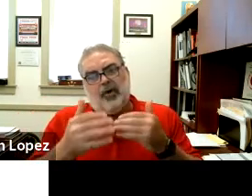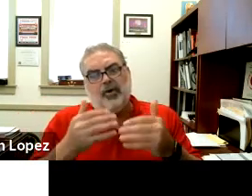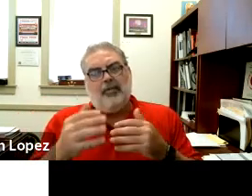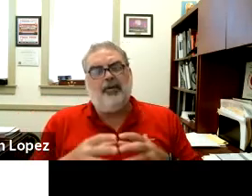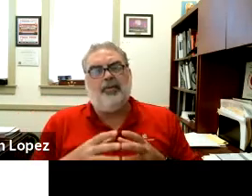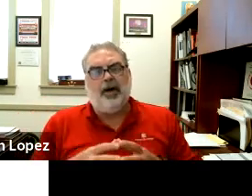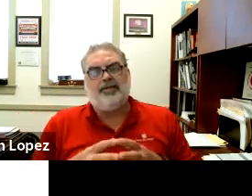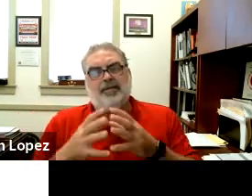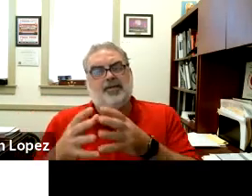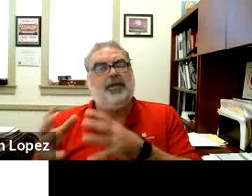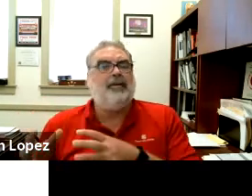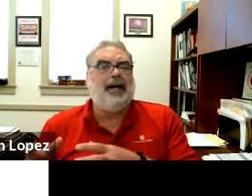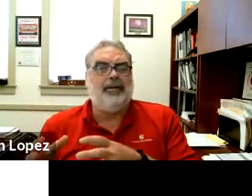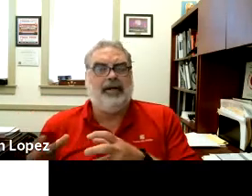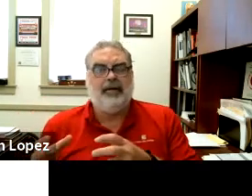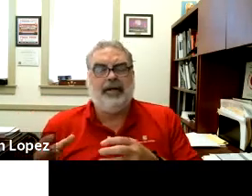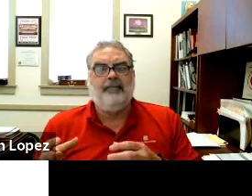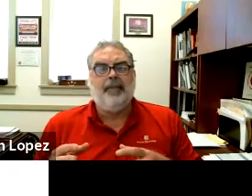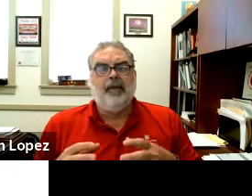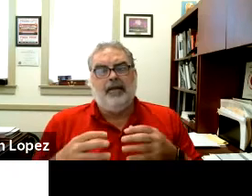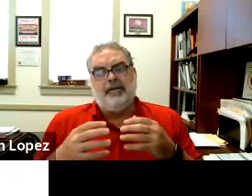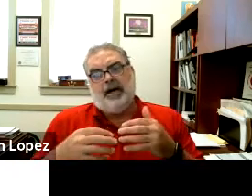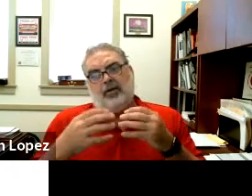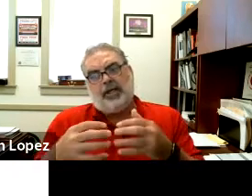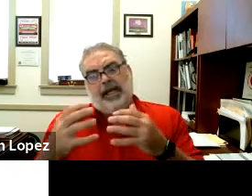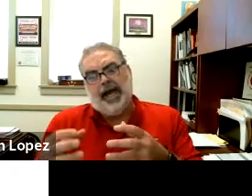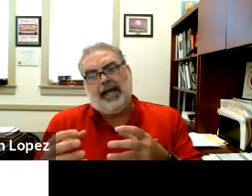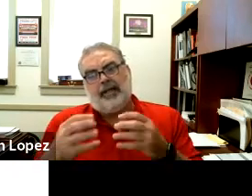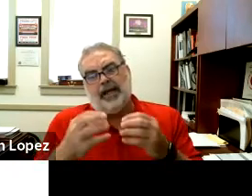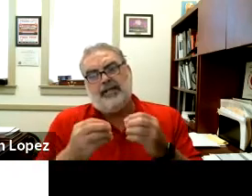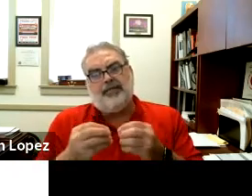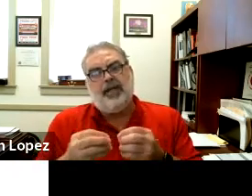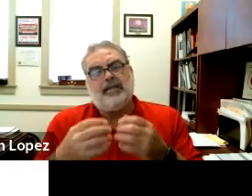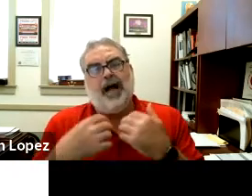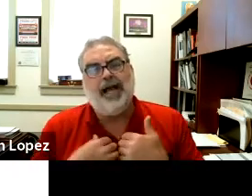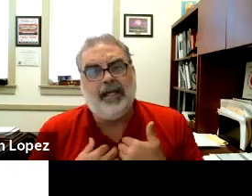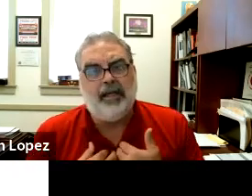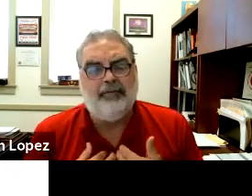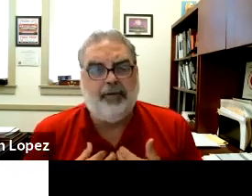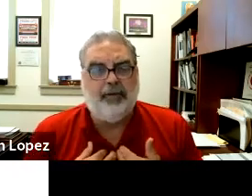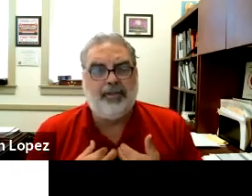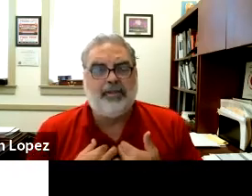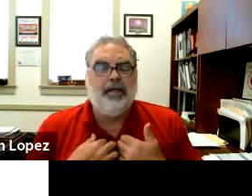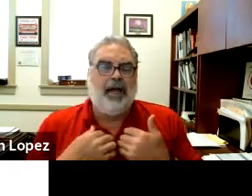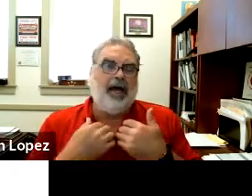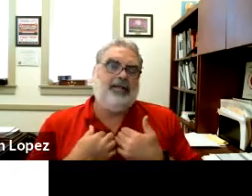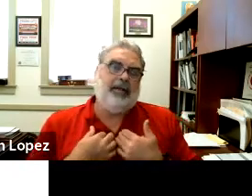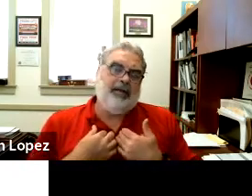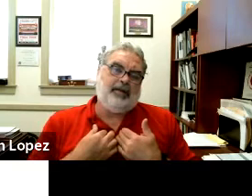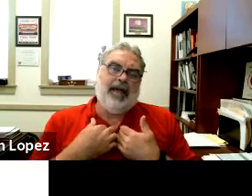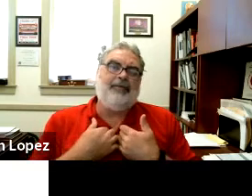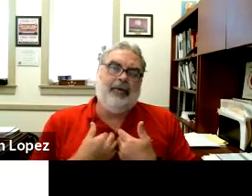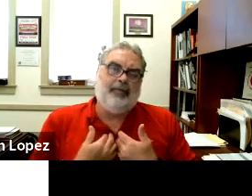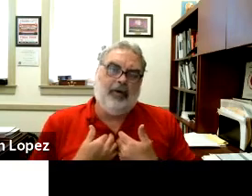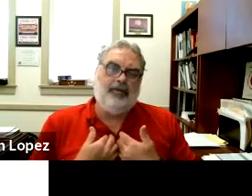this program review process is really about that, right? It's about looking at the kinds of things that I can influence as